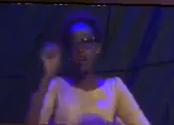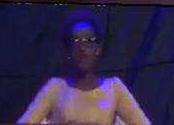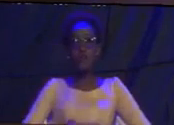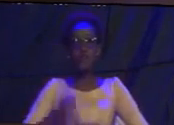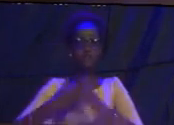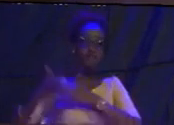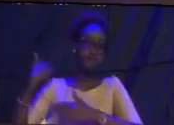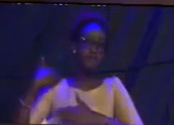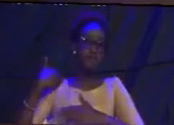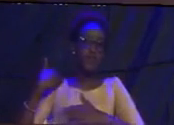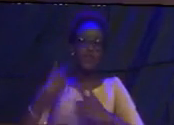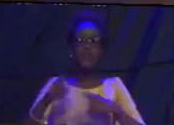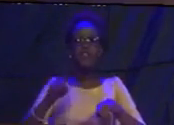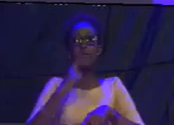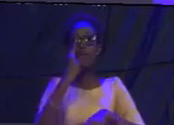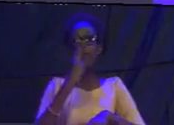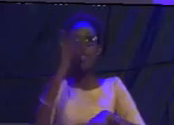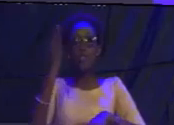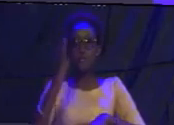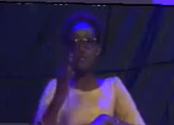to grow.